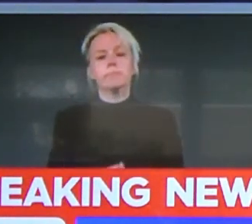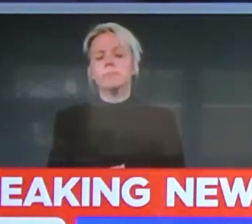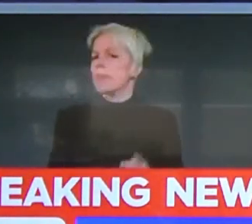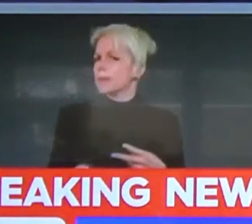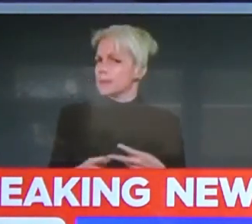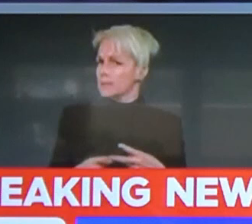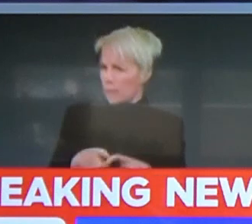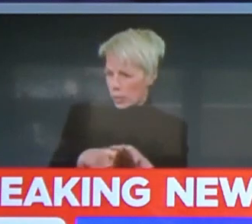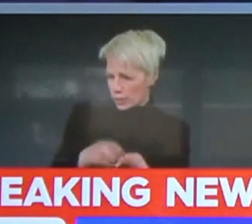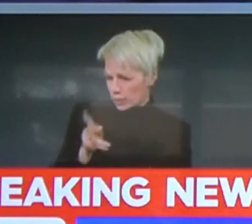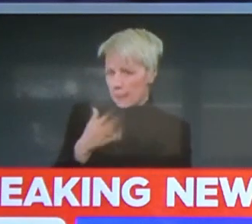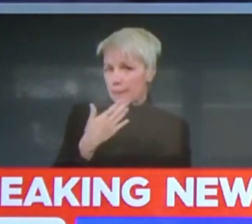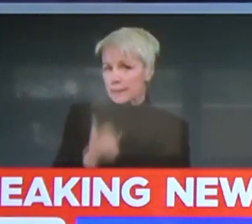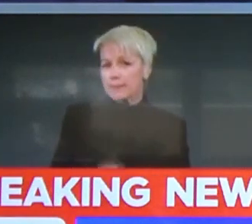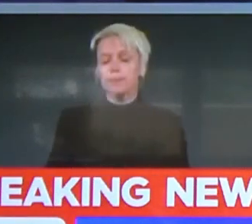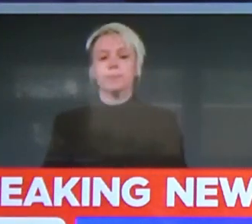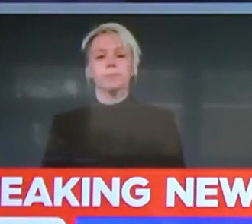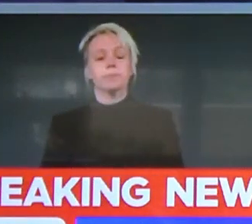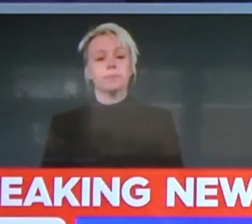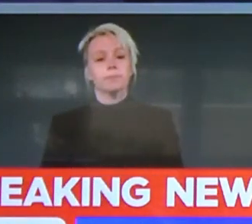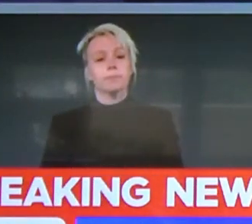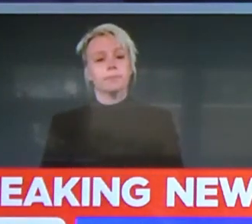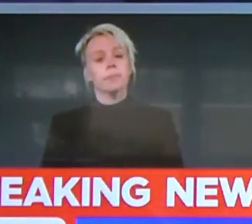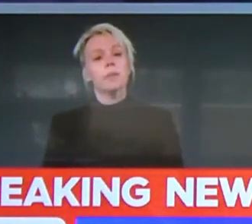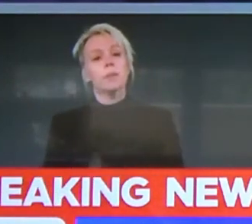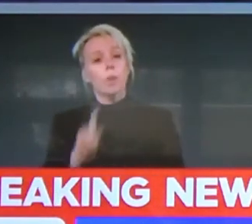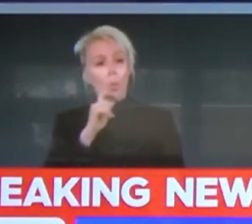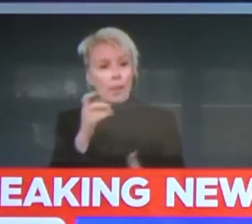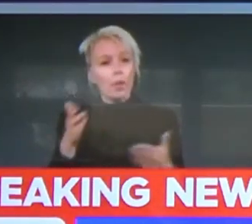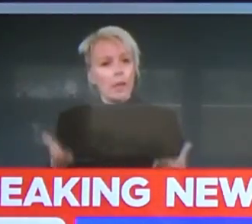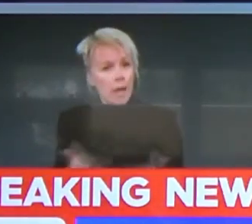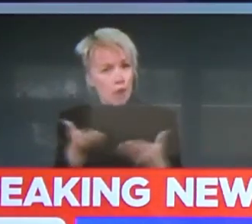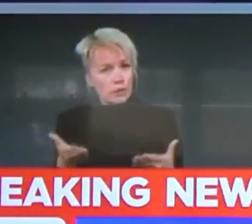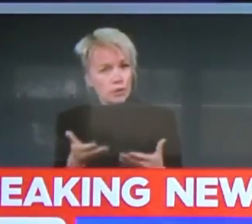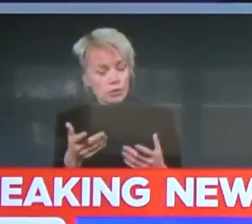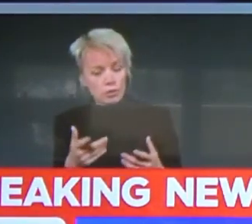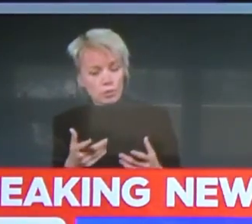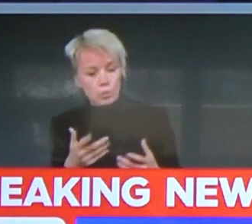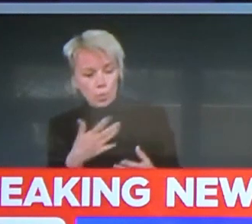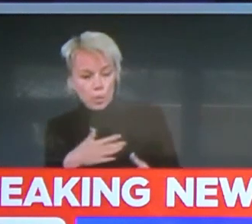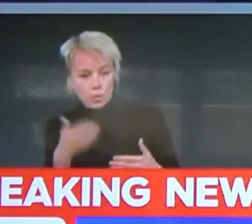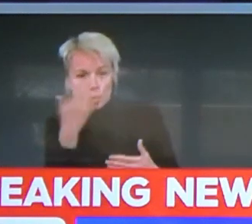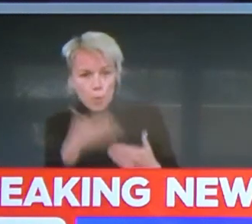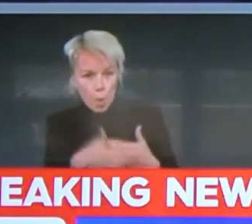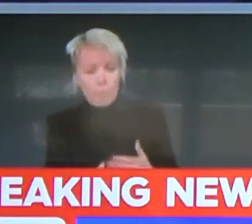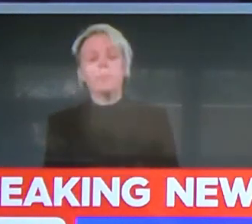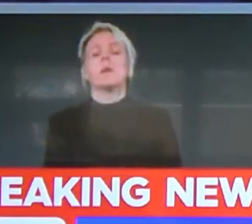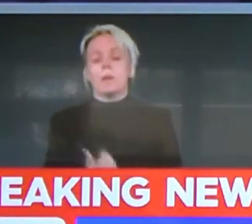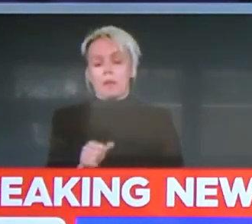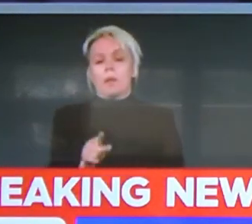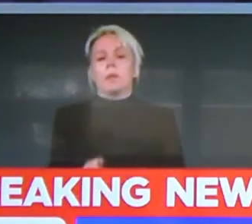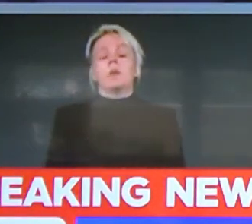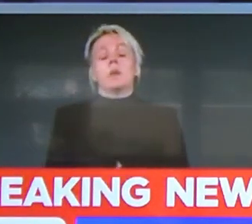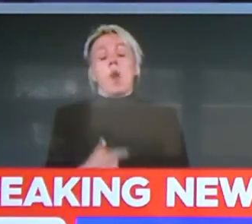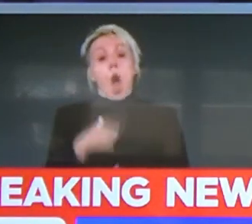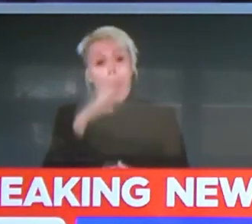question now, of the second question. Will you be encouraging? On individual schools. Yes, I believe, and the position of the